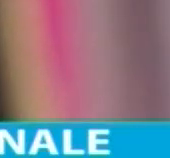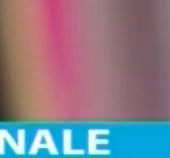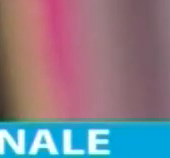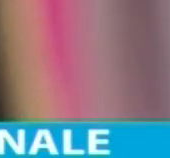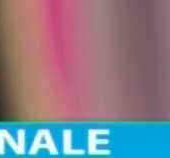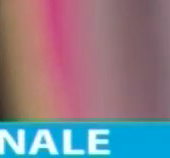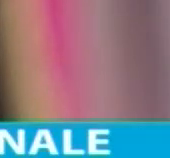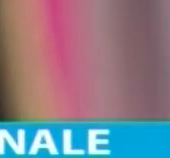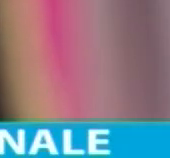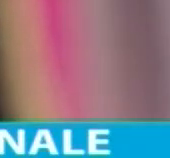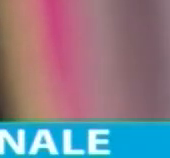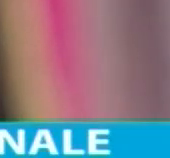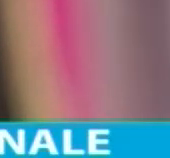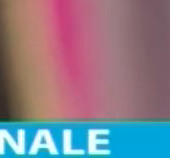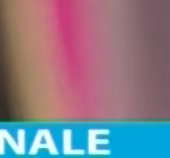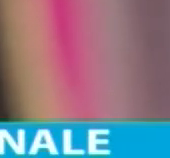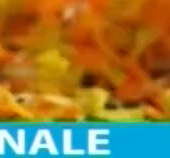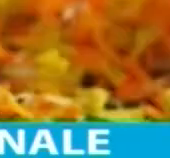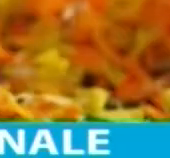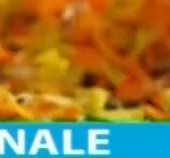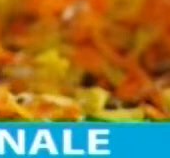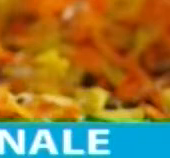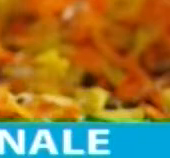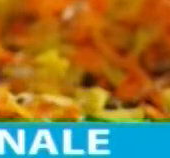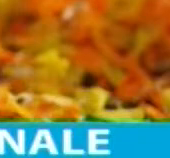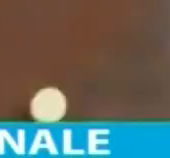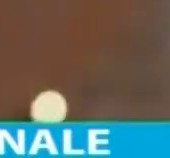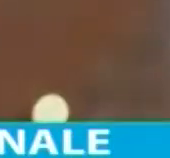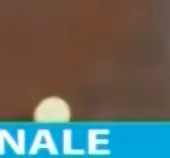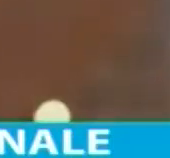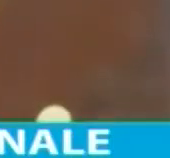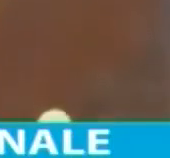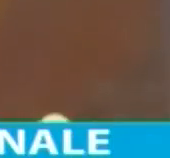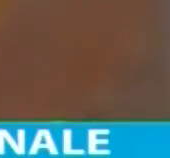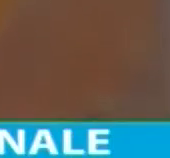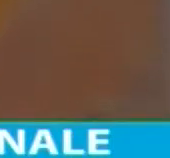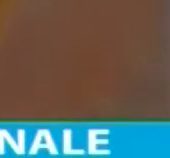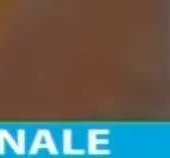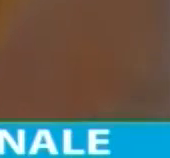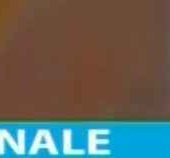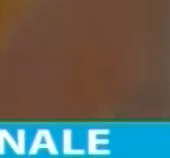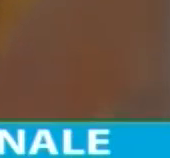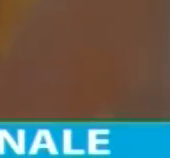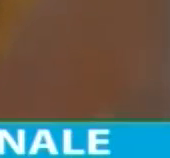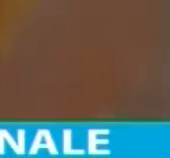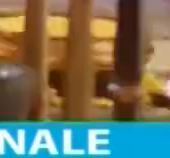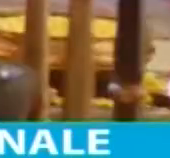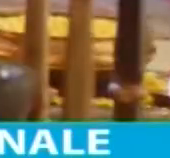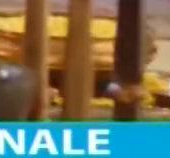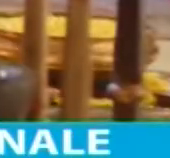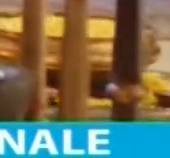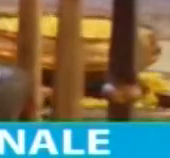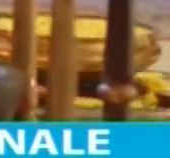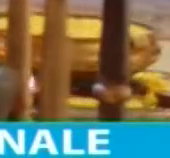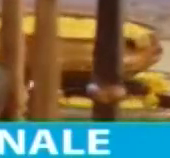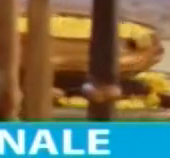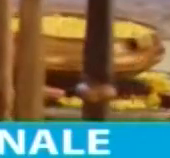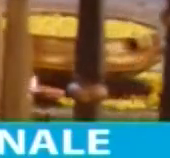the stain on your clothes suggests something else, Mother. Ashok cannot die as long as this lamp burns.